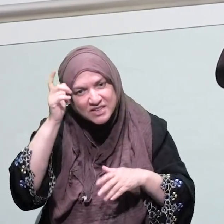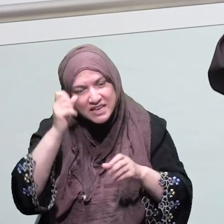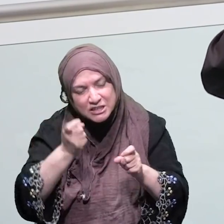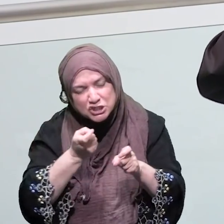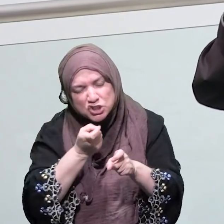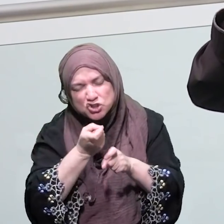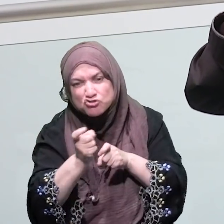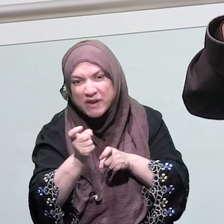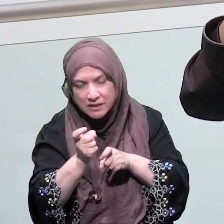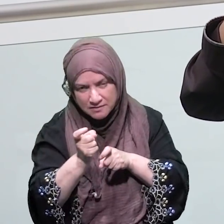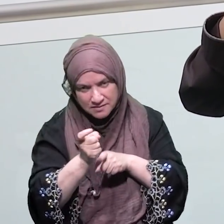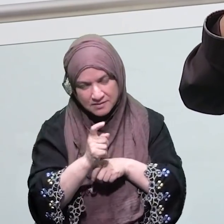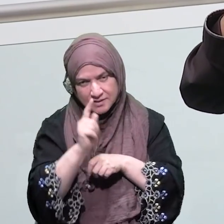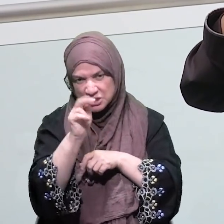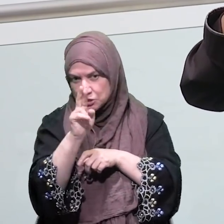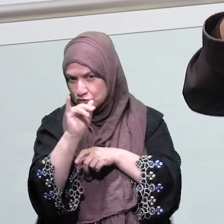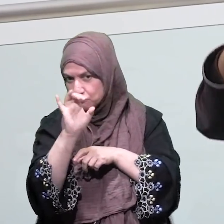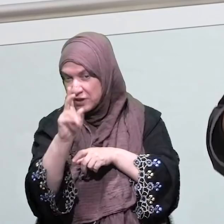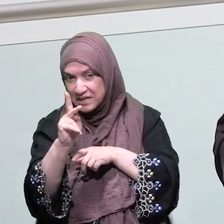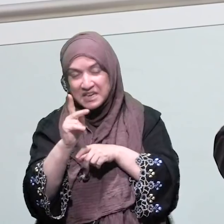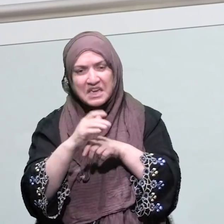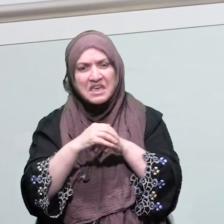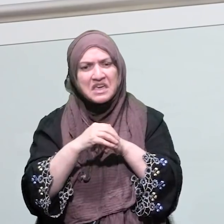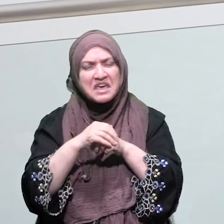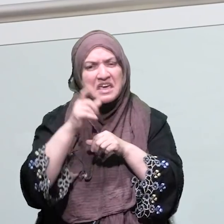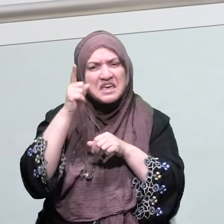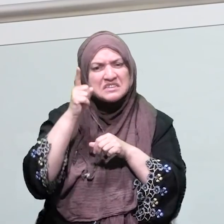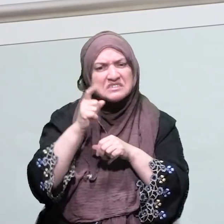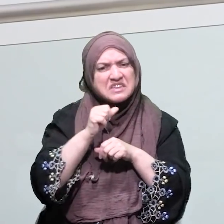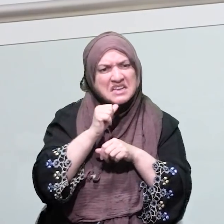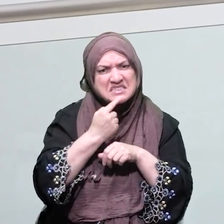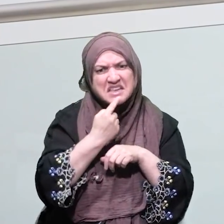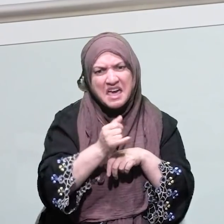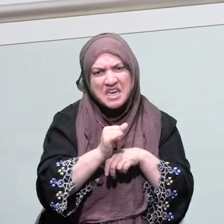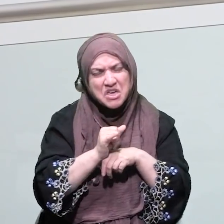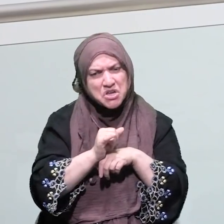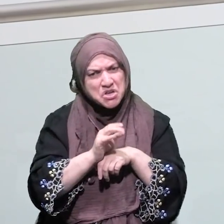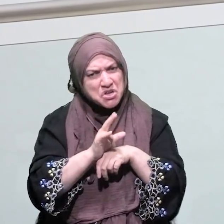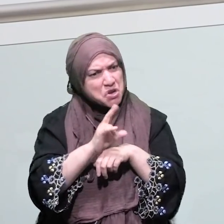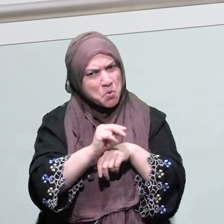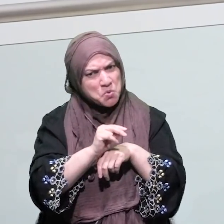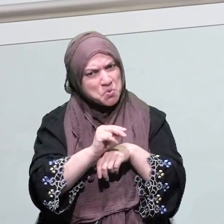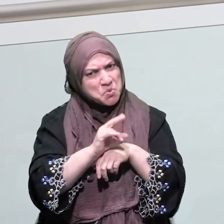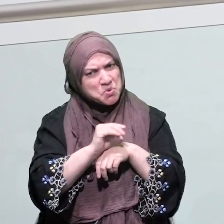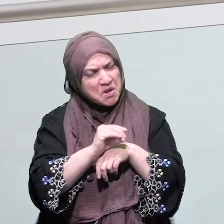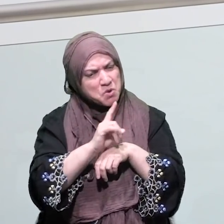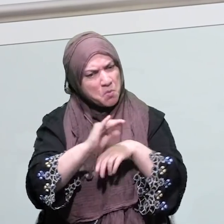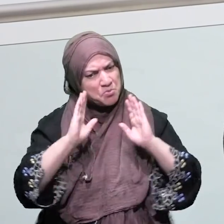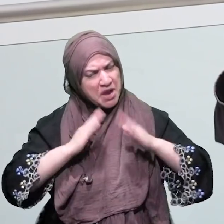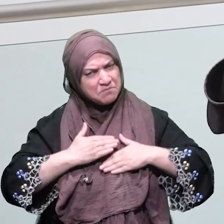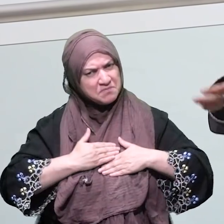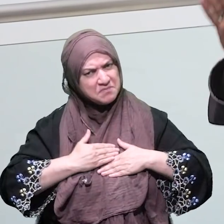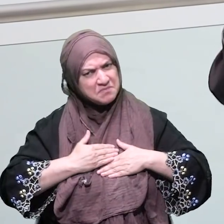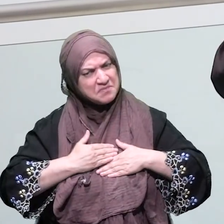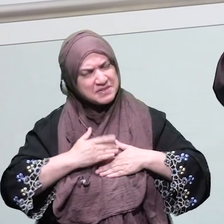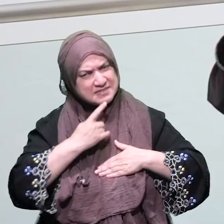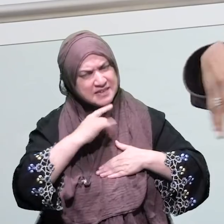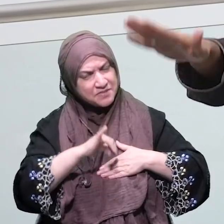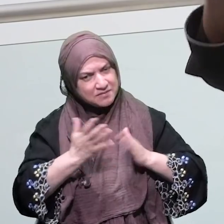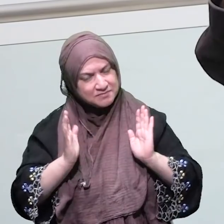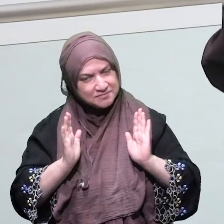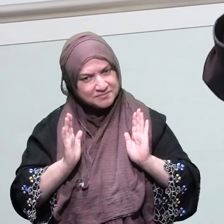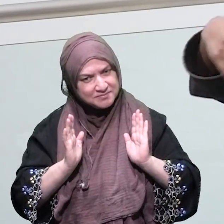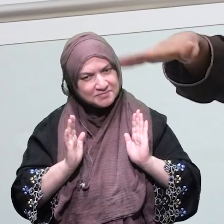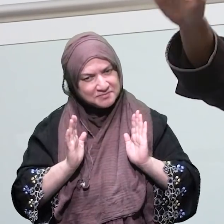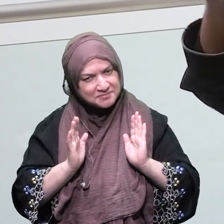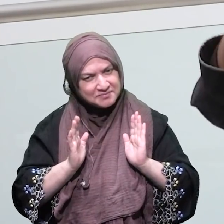corrupt your ideas or standards. He'll just break your spirit and busy you and mess with your priorities. So you keep putting stuff